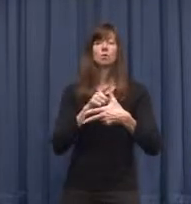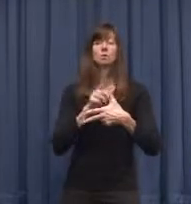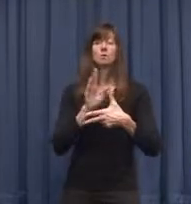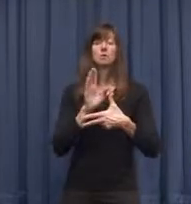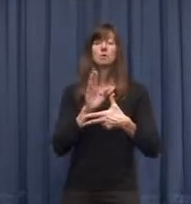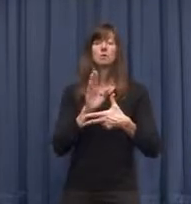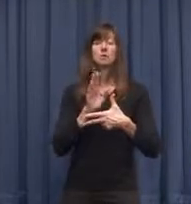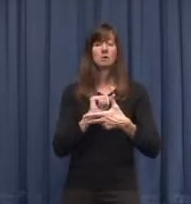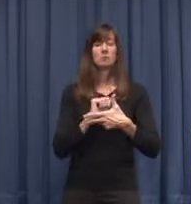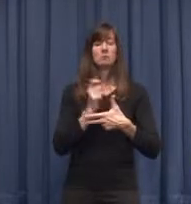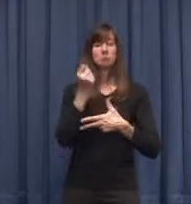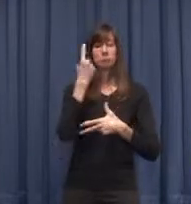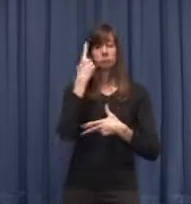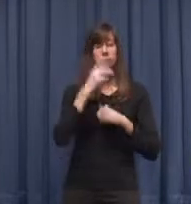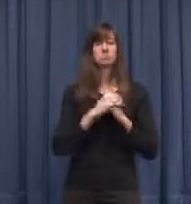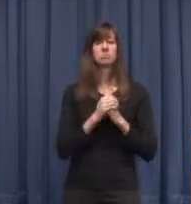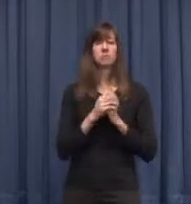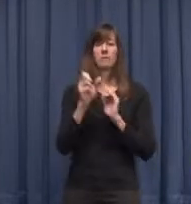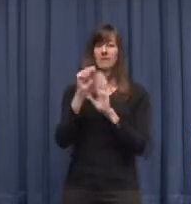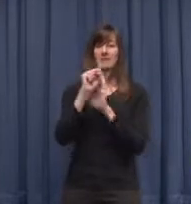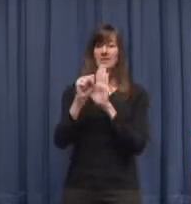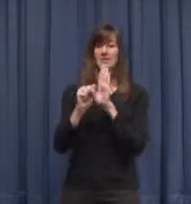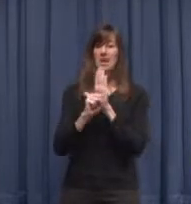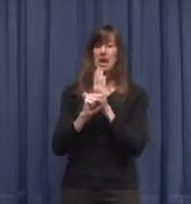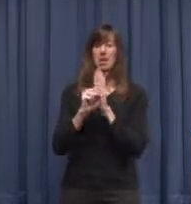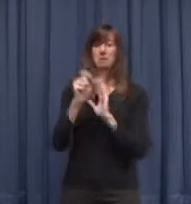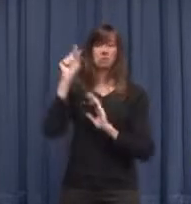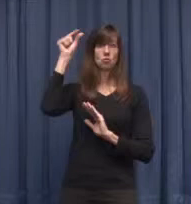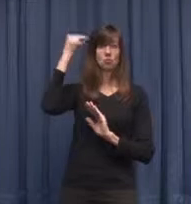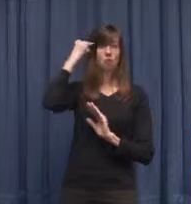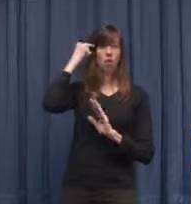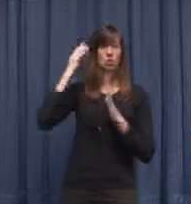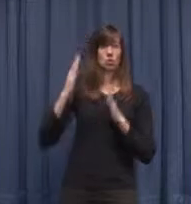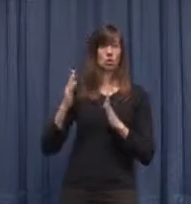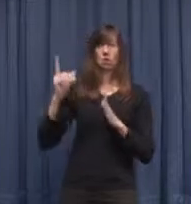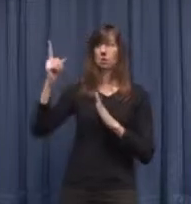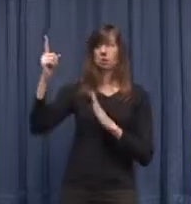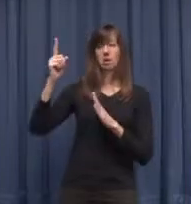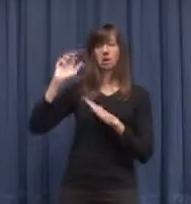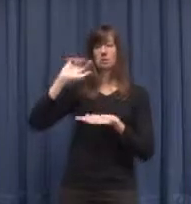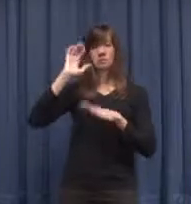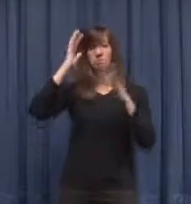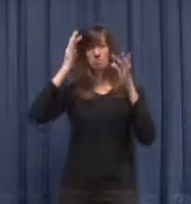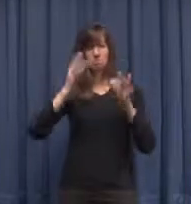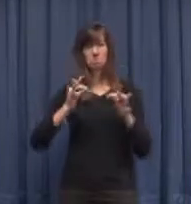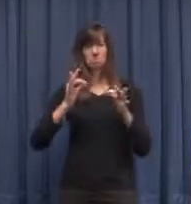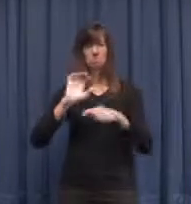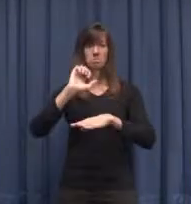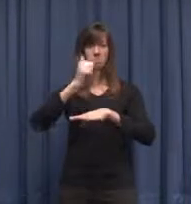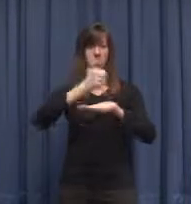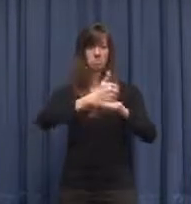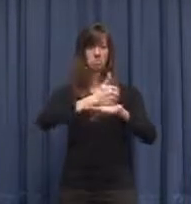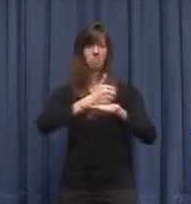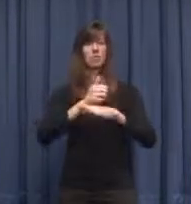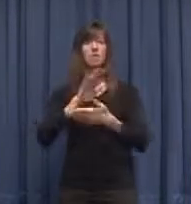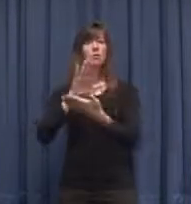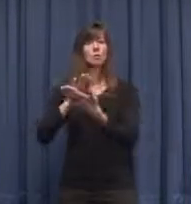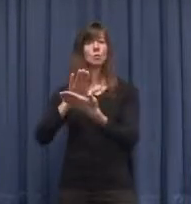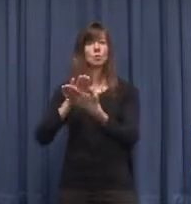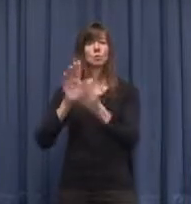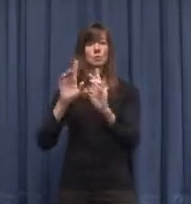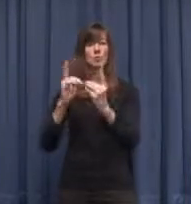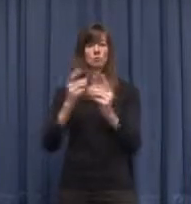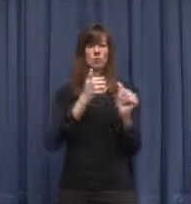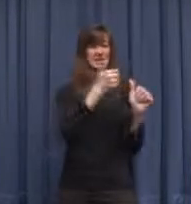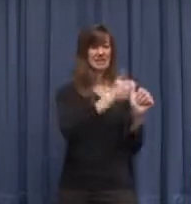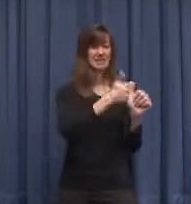and the governor have set it such that each school district is making the decision, but it's being done in consultation